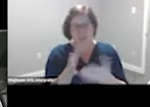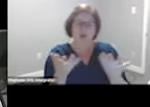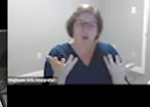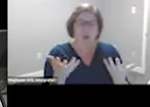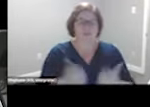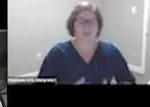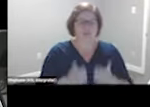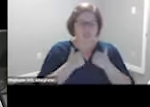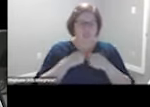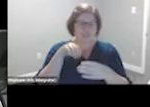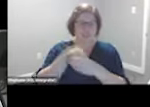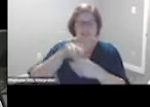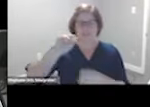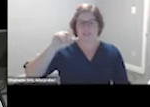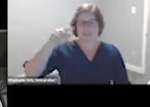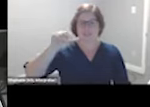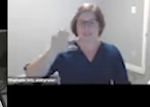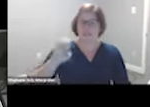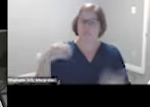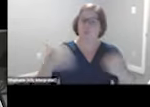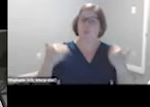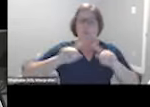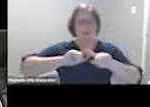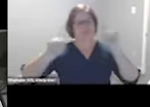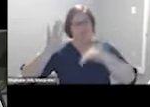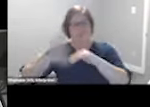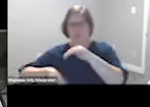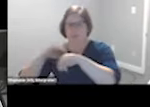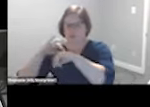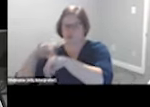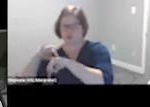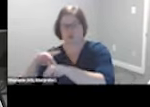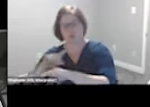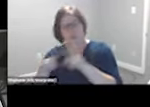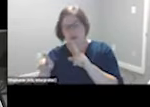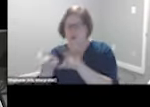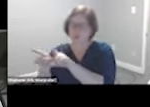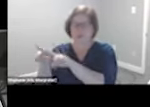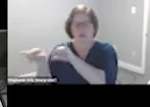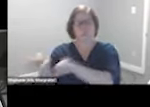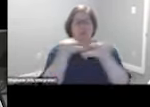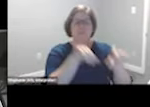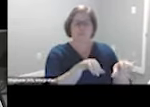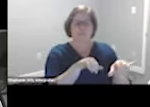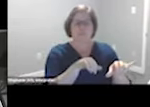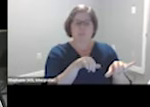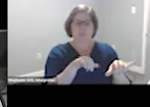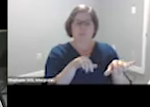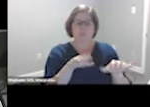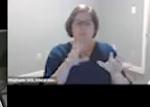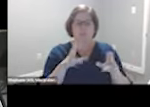of course, it's different from the living on the Earth, but in same time, it's pretty much the same because it's the life human